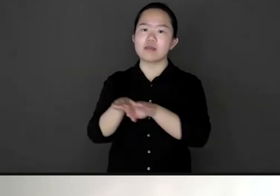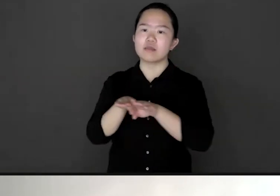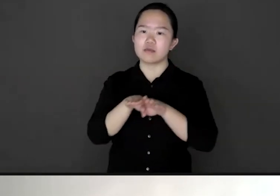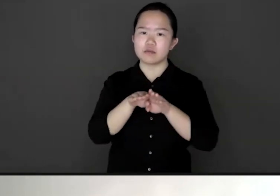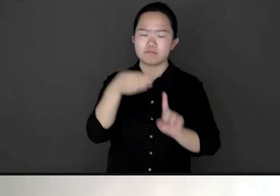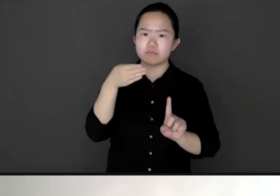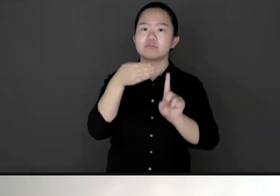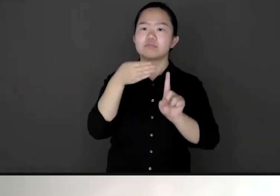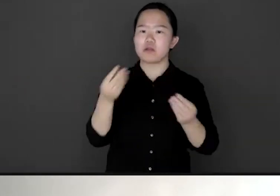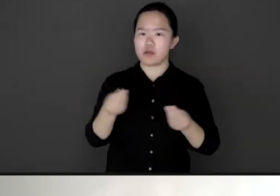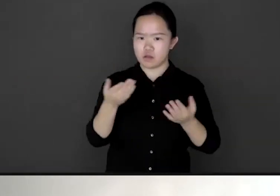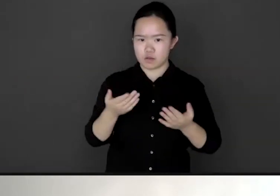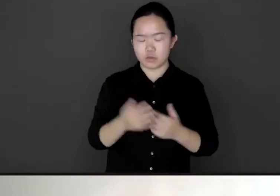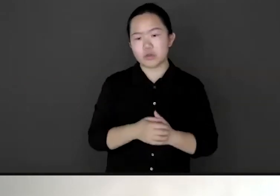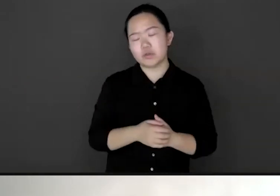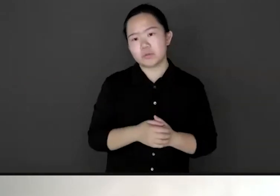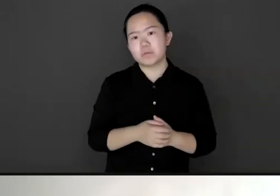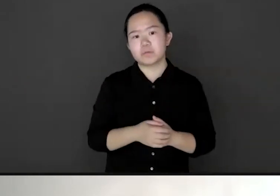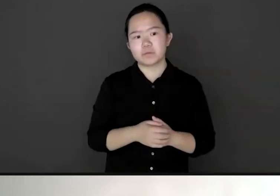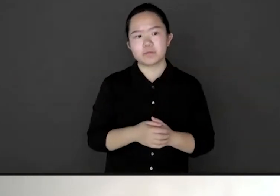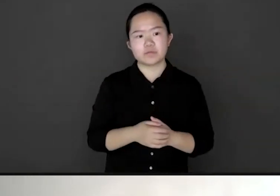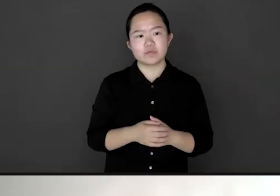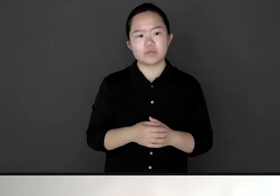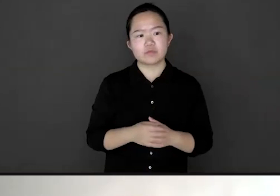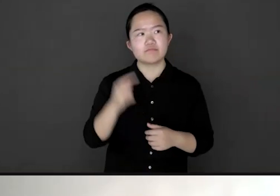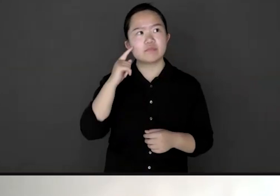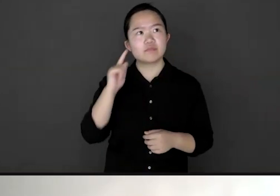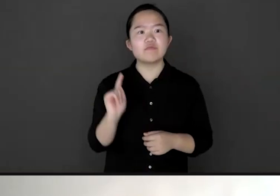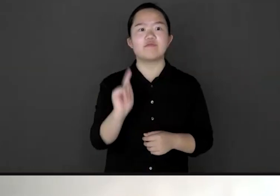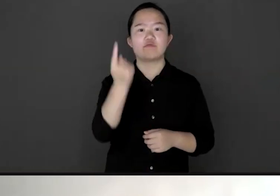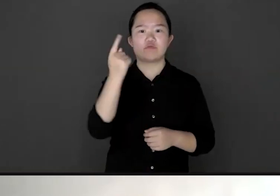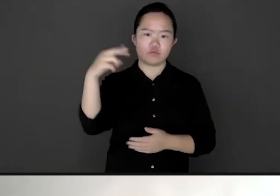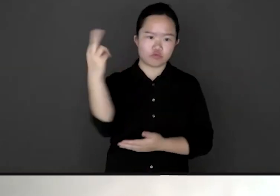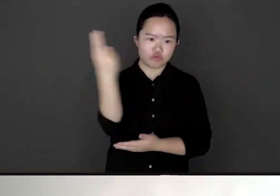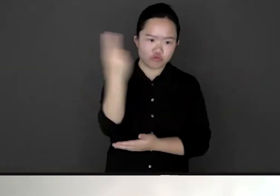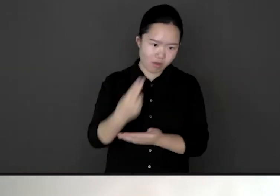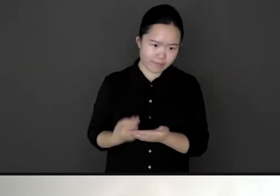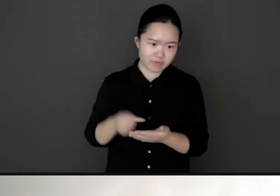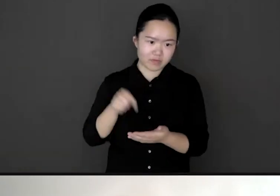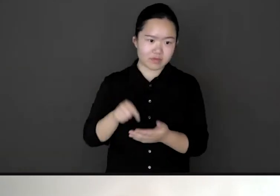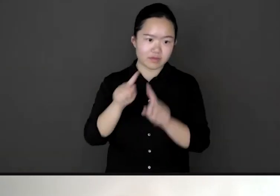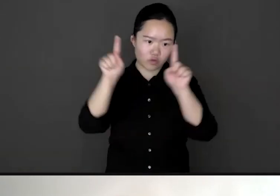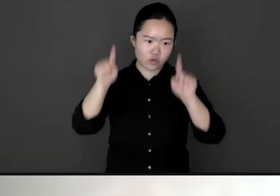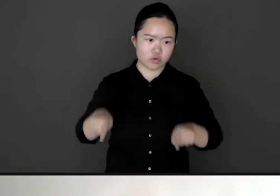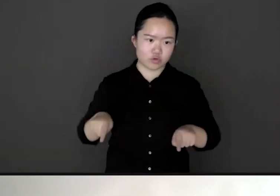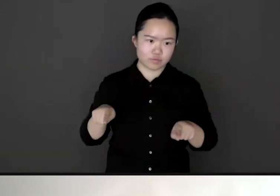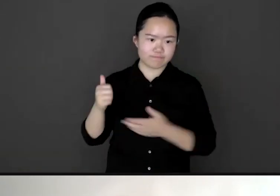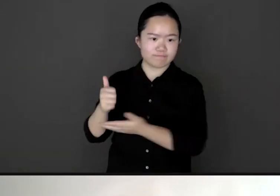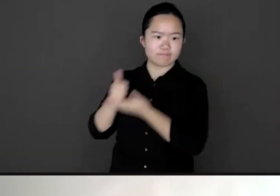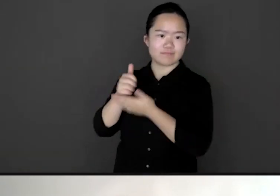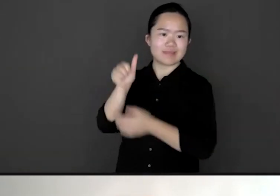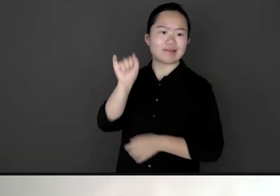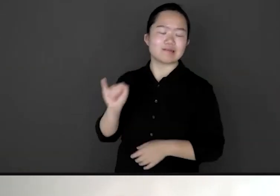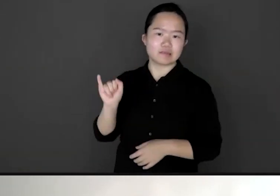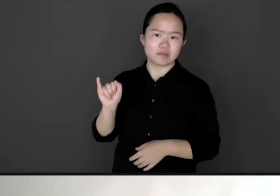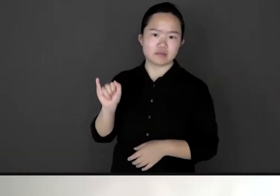behaviors and start to generate first drafts of documents using some of these AI tools, the bit that humans take forever to be taught, and